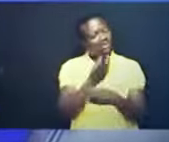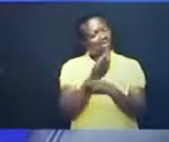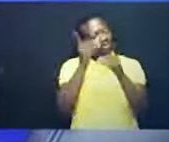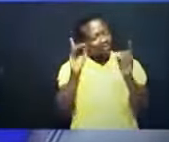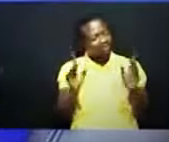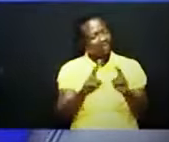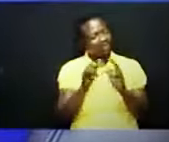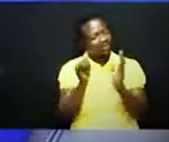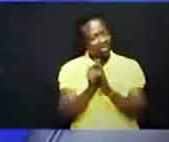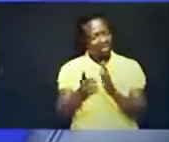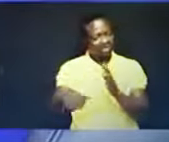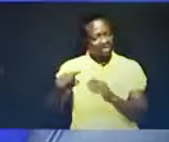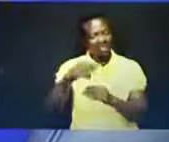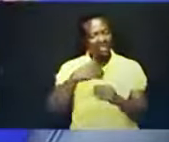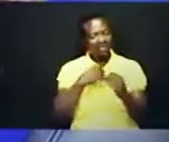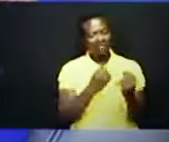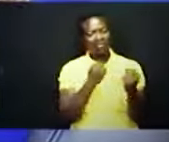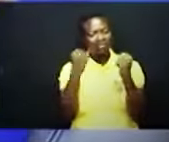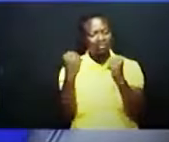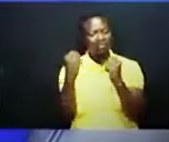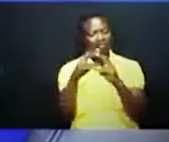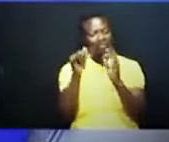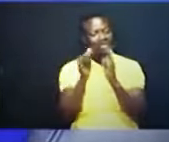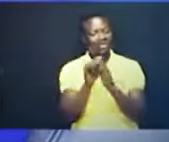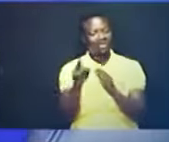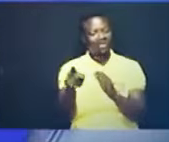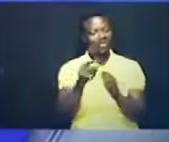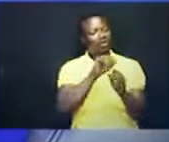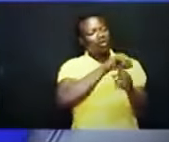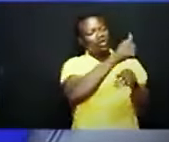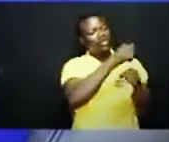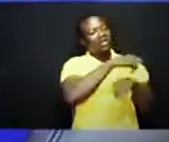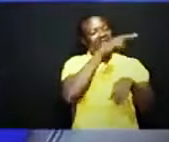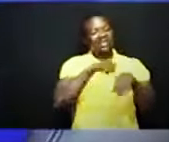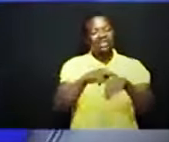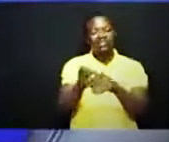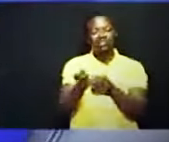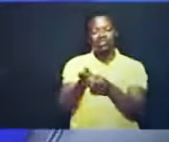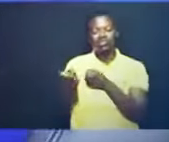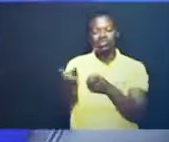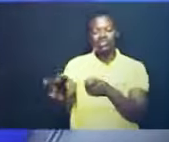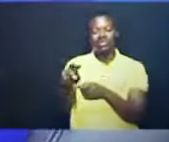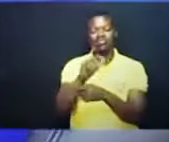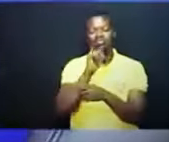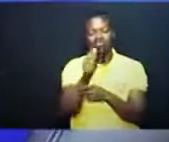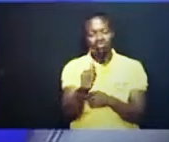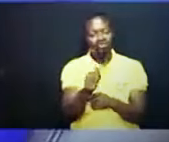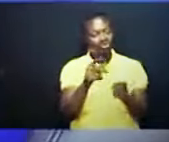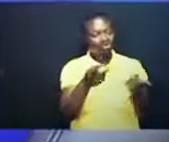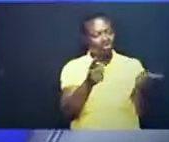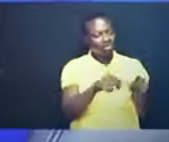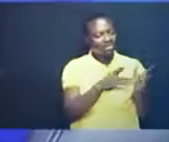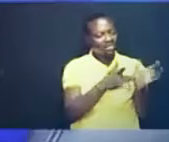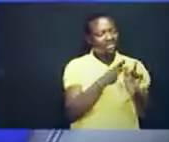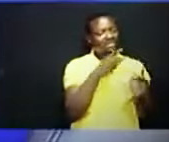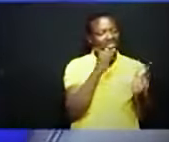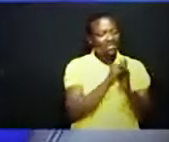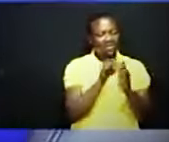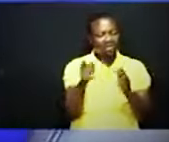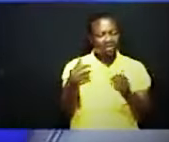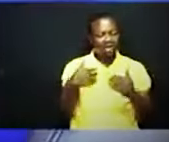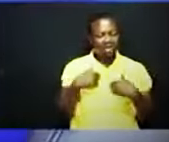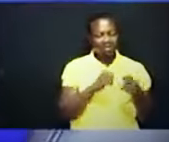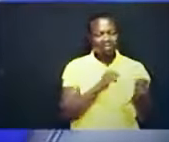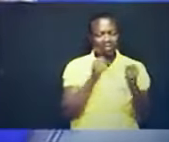no longer be under the rule of any nation. So when Jesus said, you have power, the Spirit will come, he said, hey, is